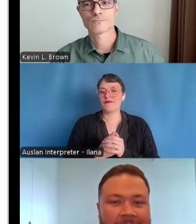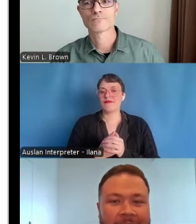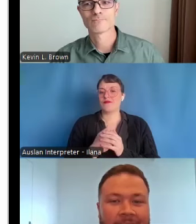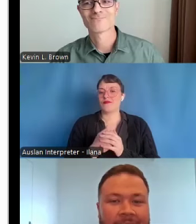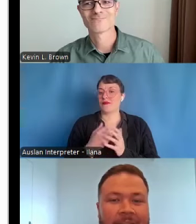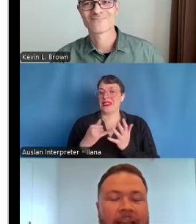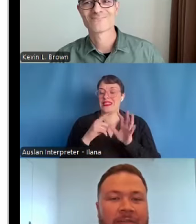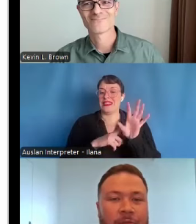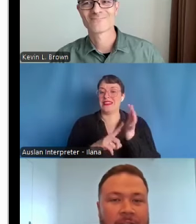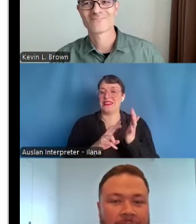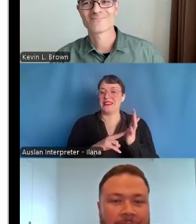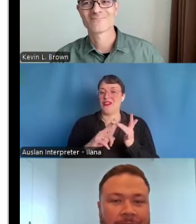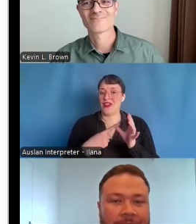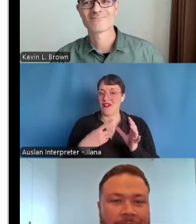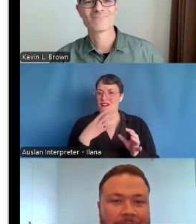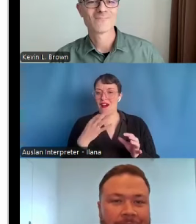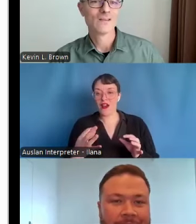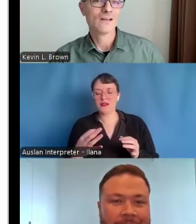writer, can I have a brand?